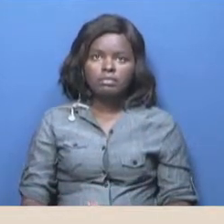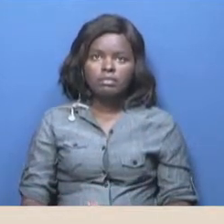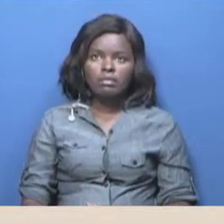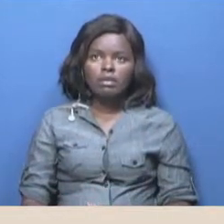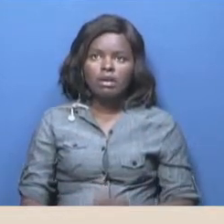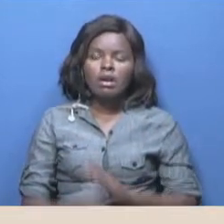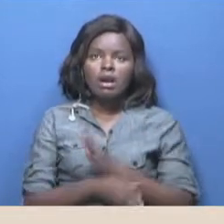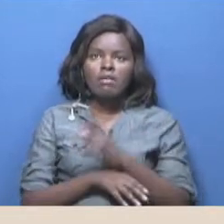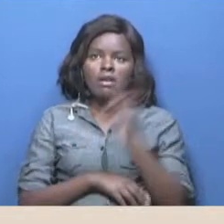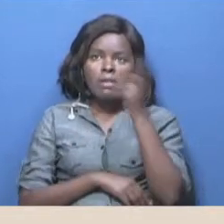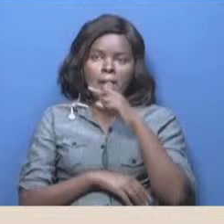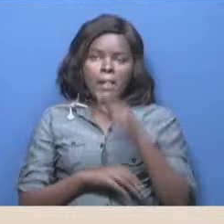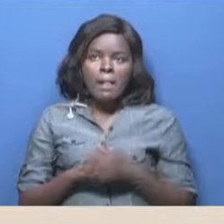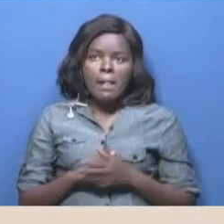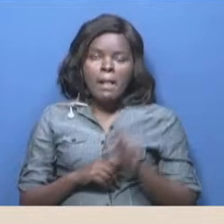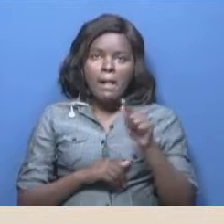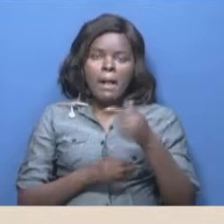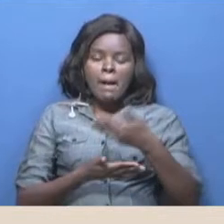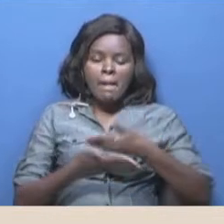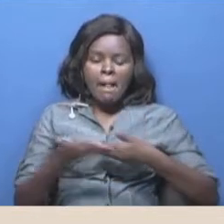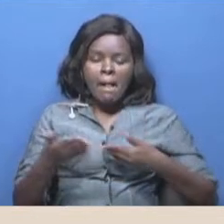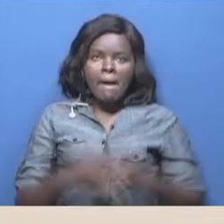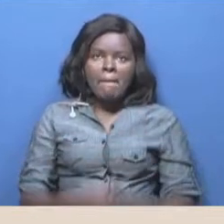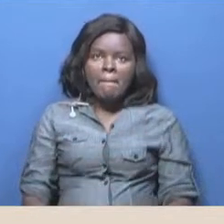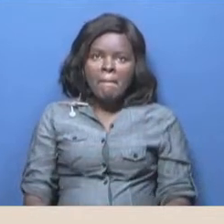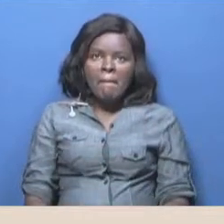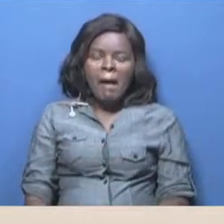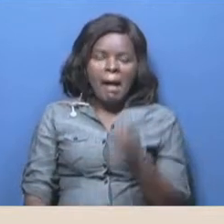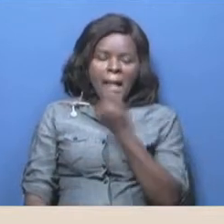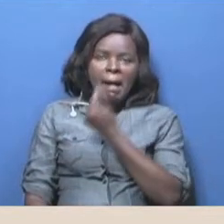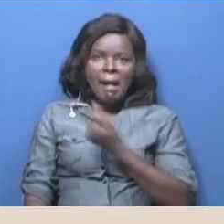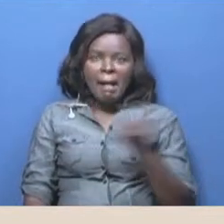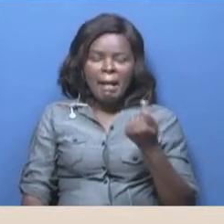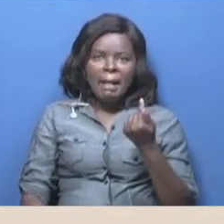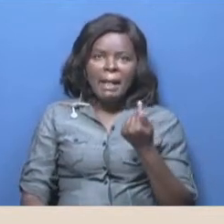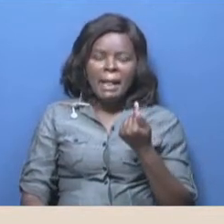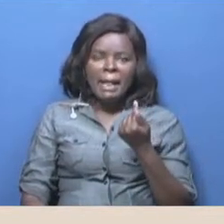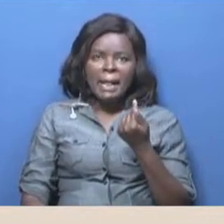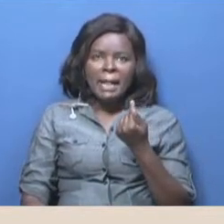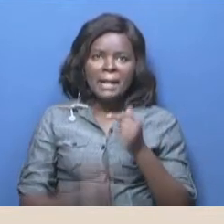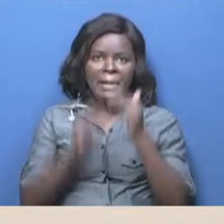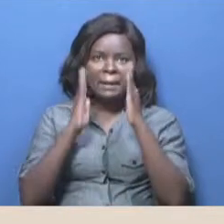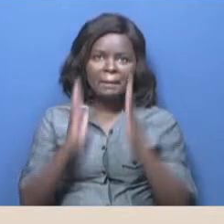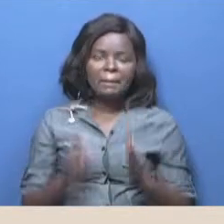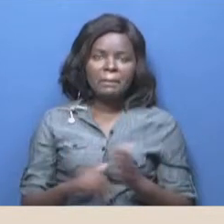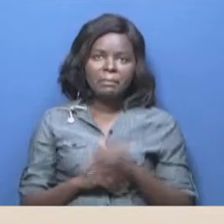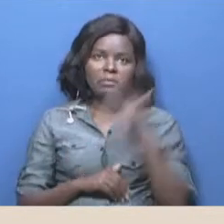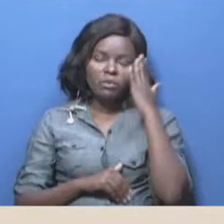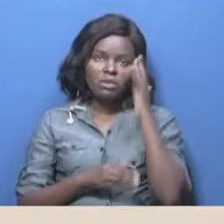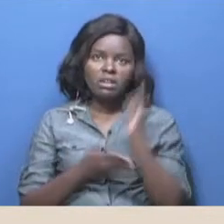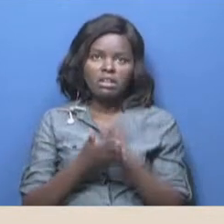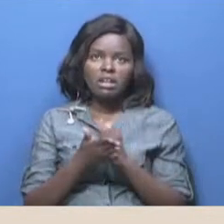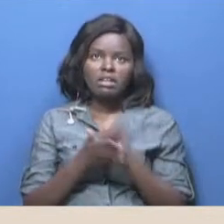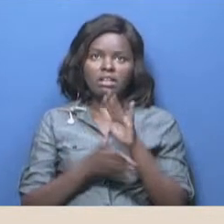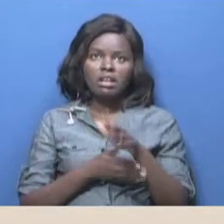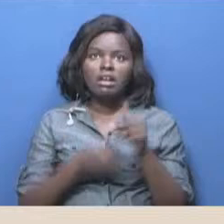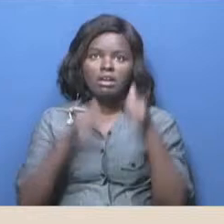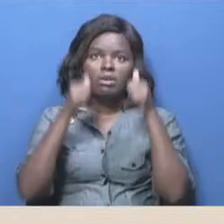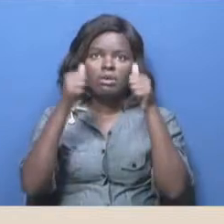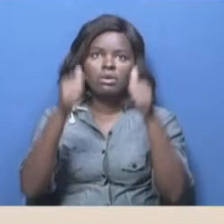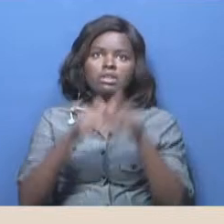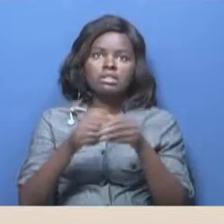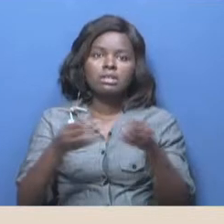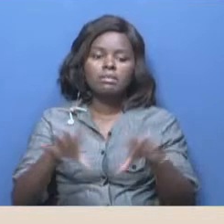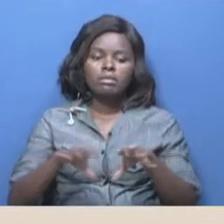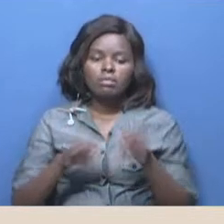After completion of those forms, each couple will be notified that their notice has been